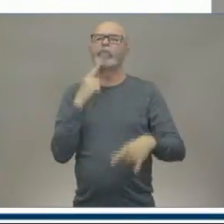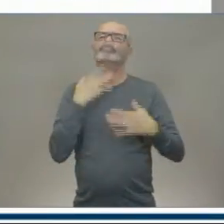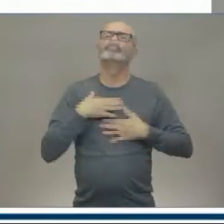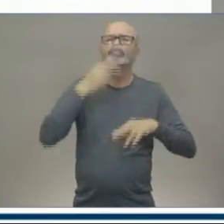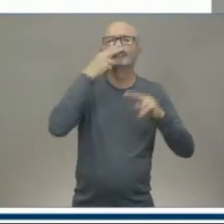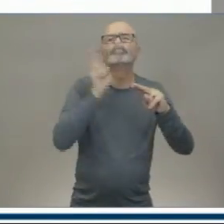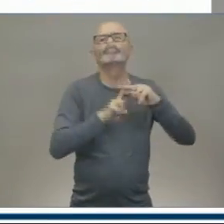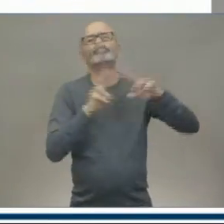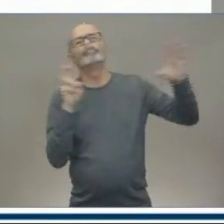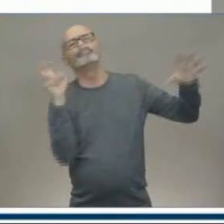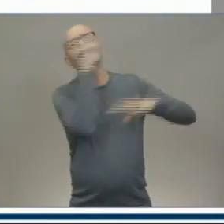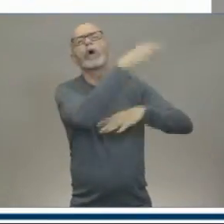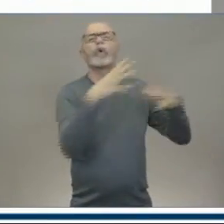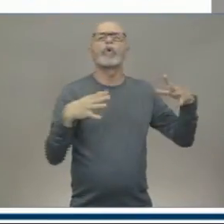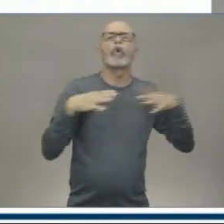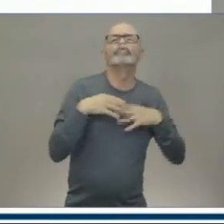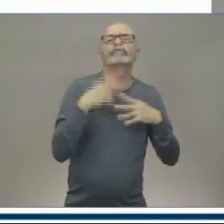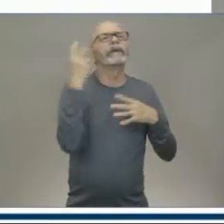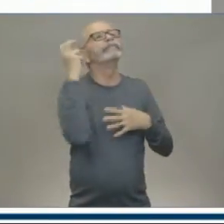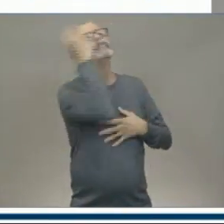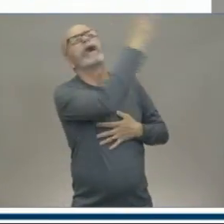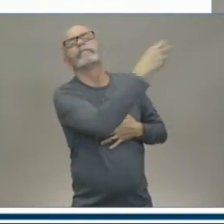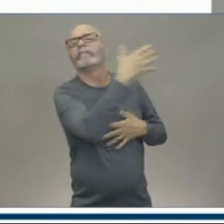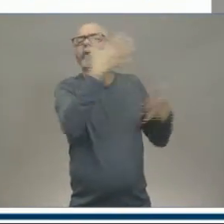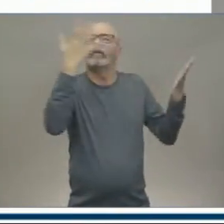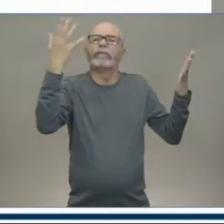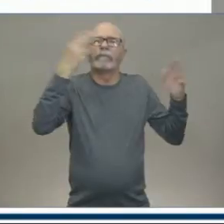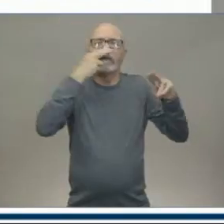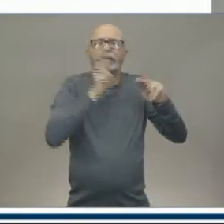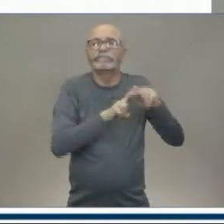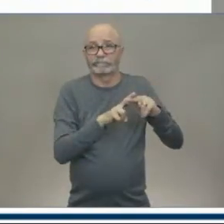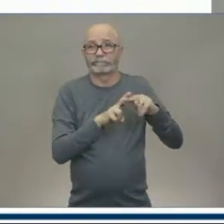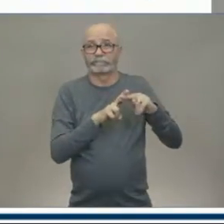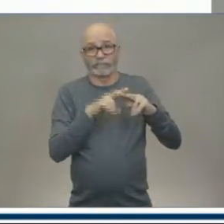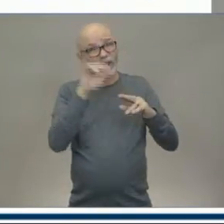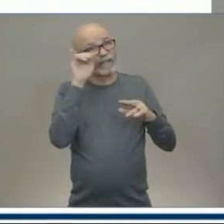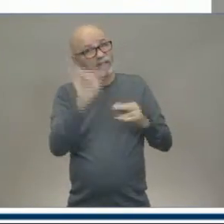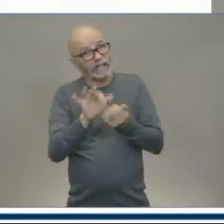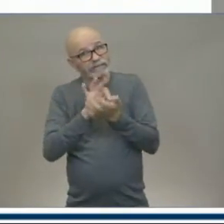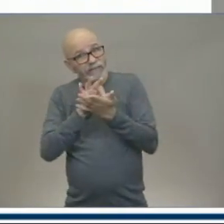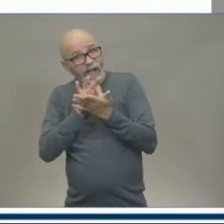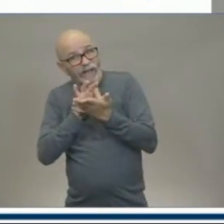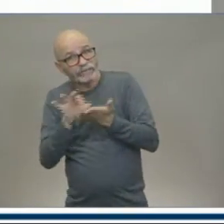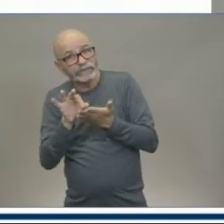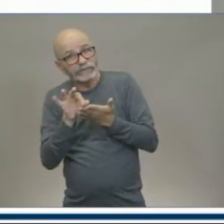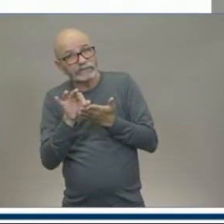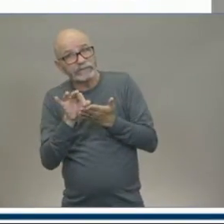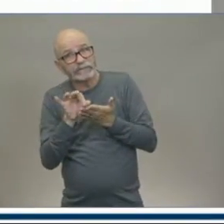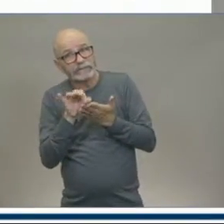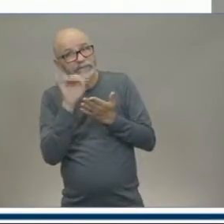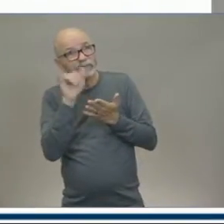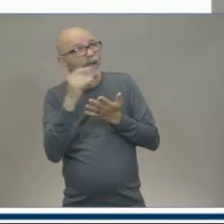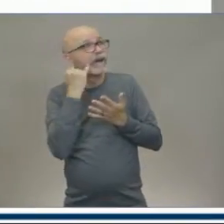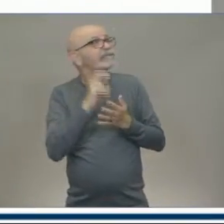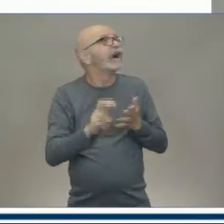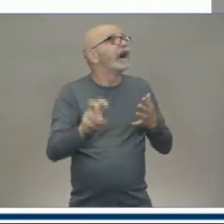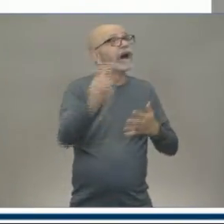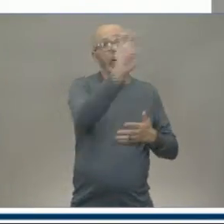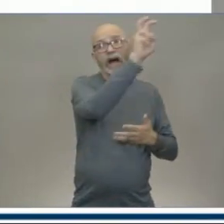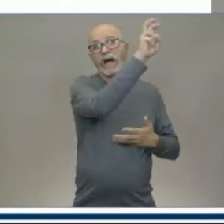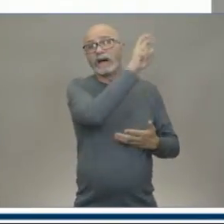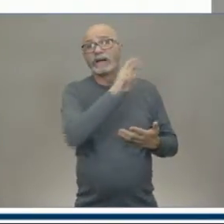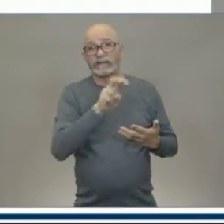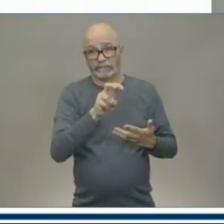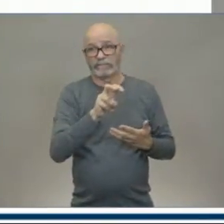not absolutely required that they have to do that travel, they have to understand that if they make that trip, then they will face